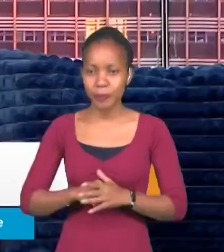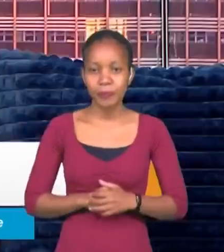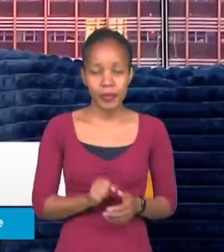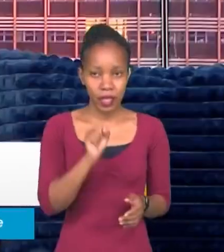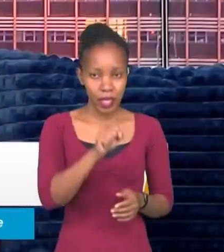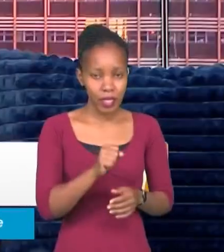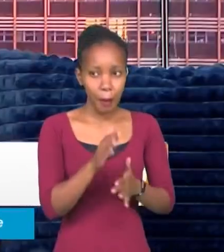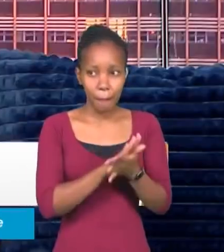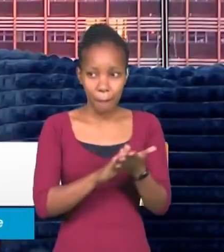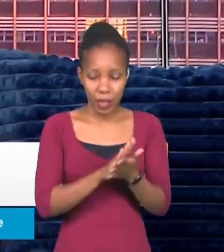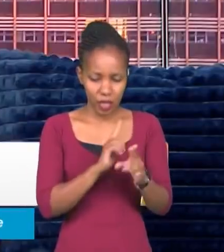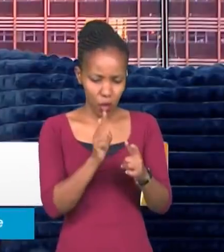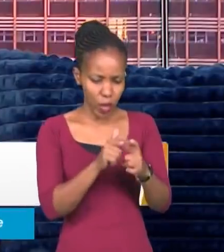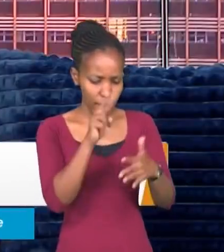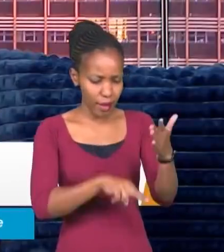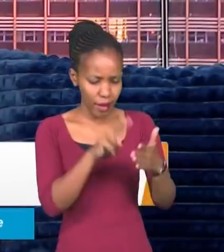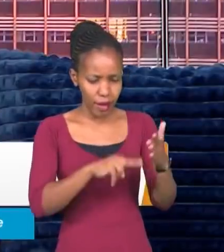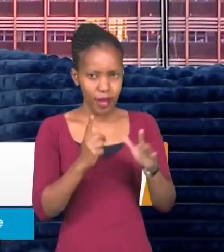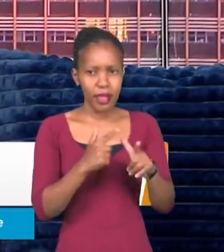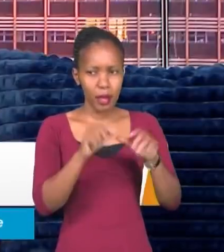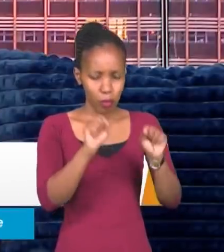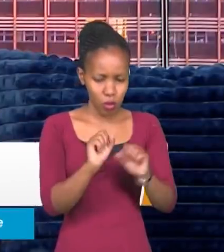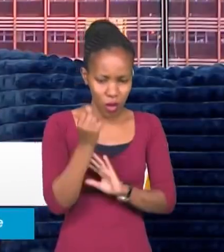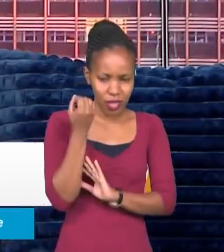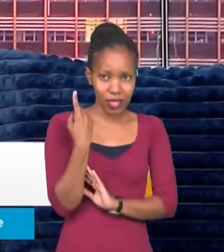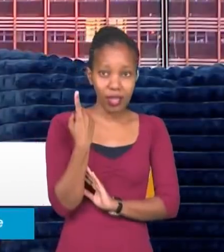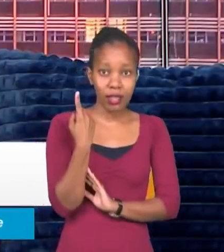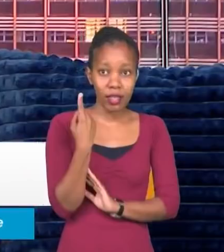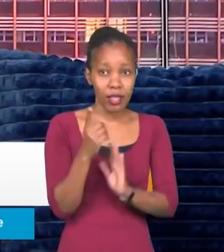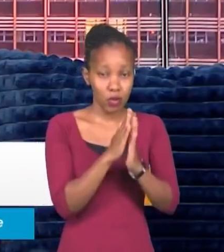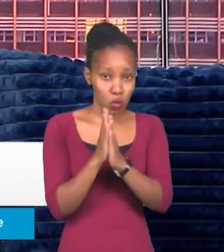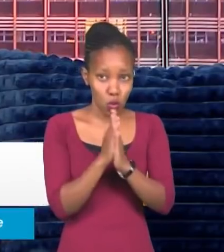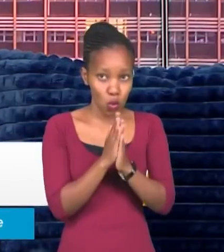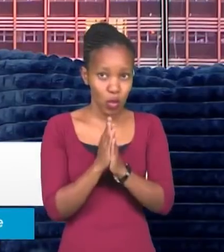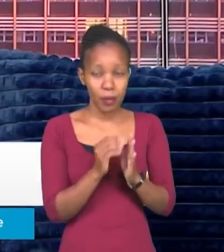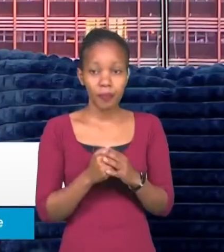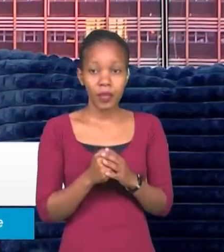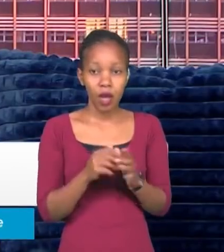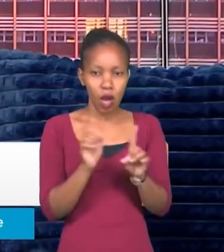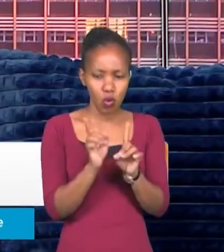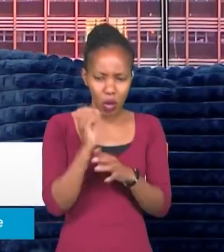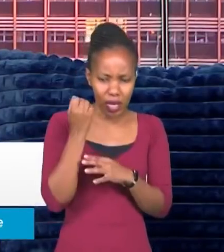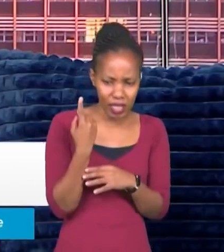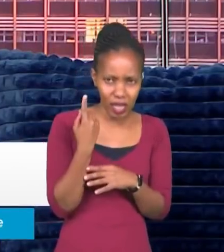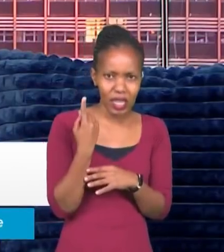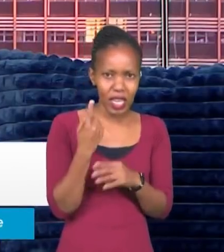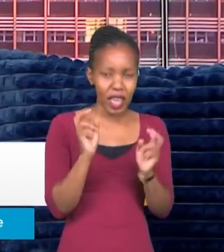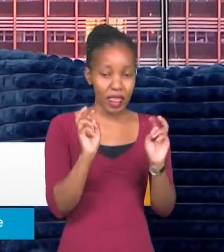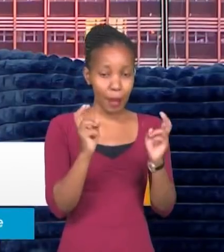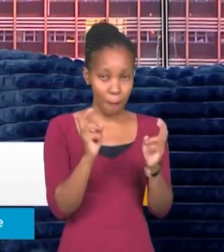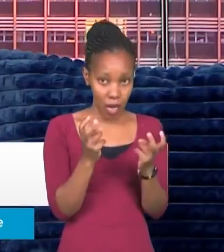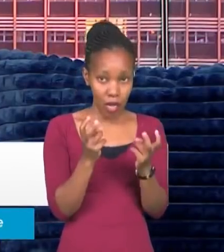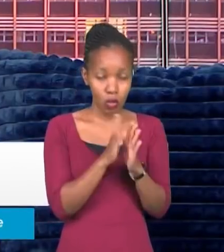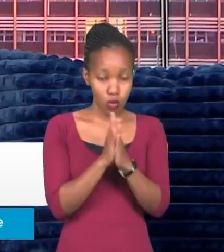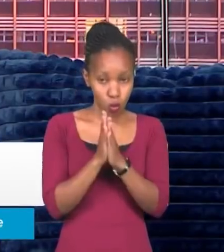Yeah, so basically when you read, you'll be able to understand the setting of a story. You'll be able to understand the theme of a story.